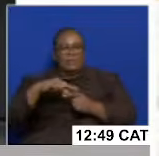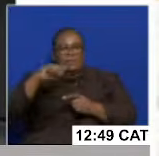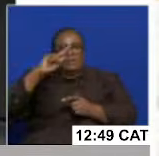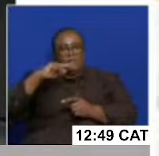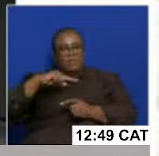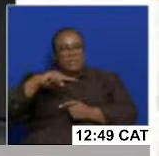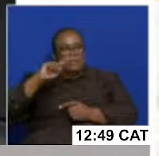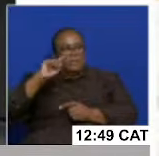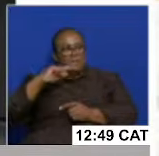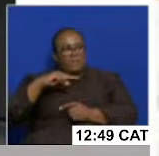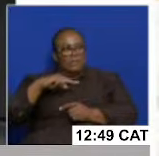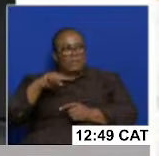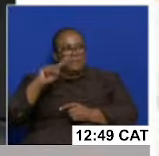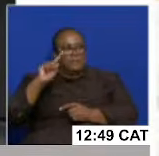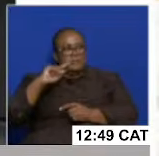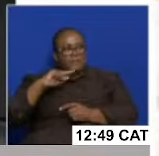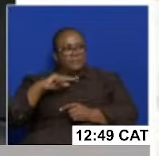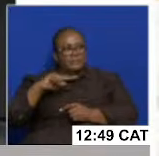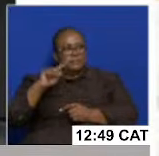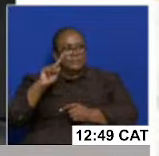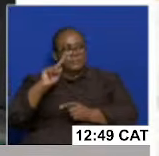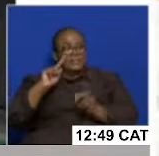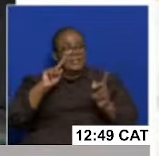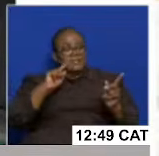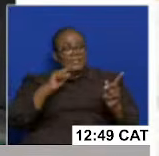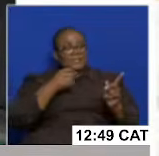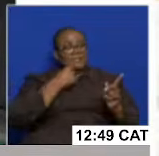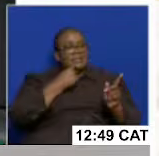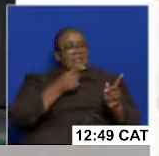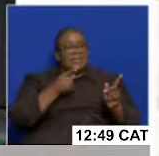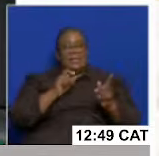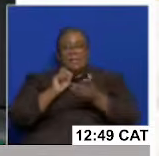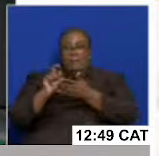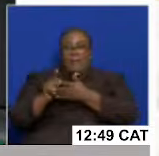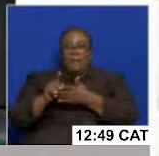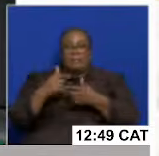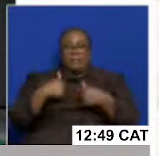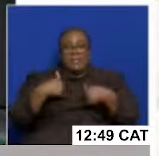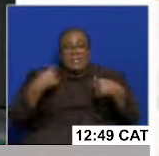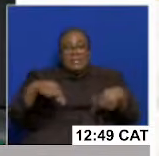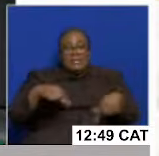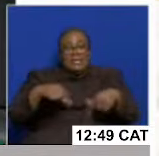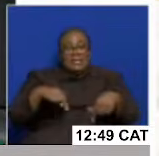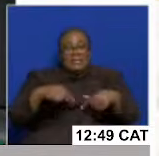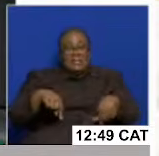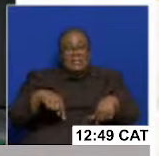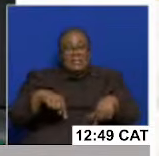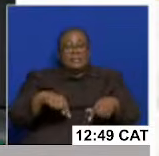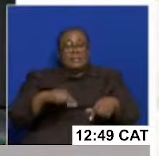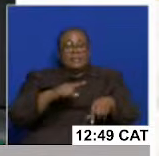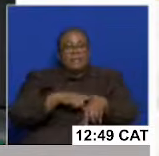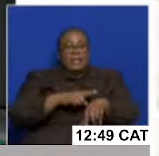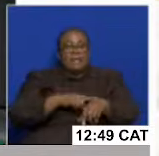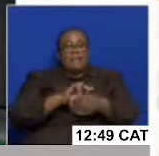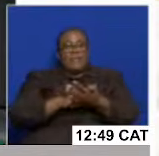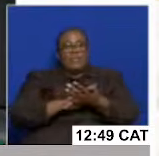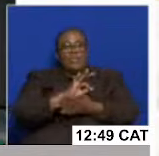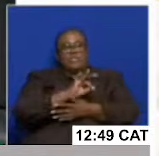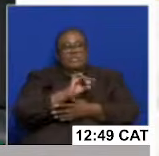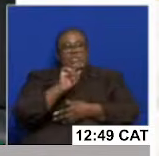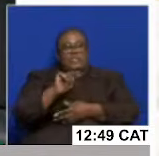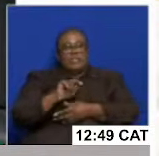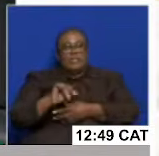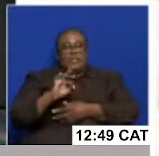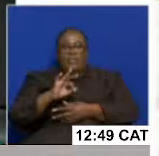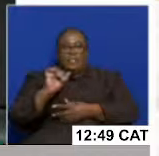Officer Stolz then says to you, I am scared at 13:36. There's Yes, some- I see. See, there's some messages between you two,